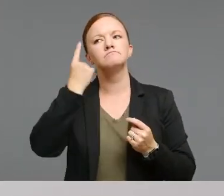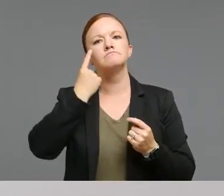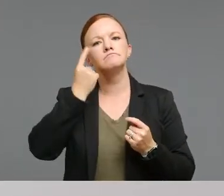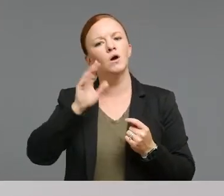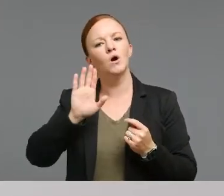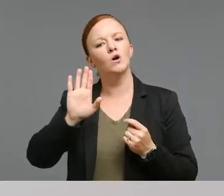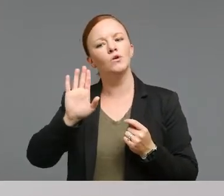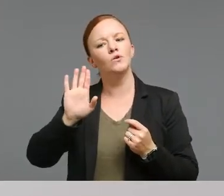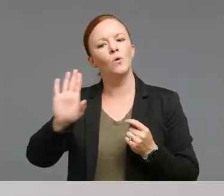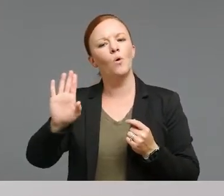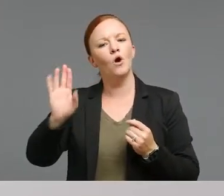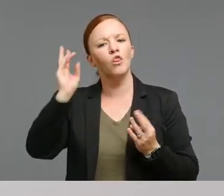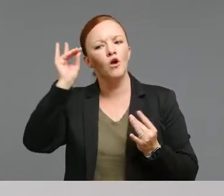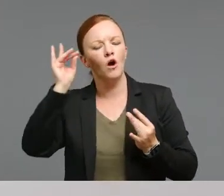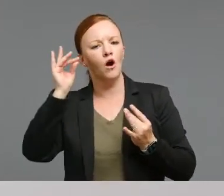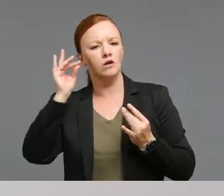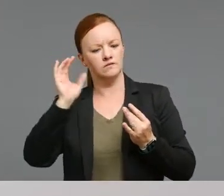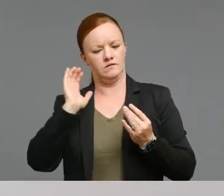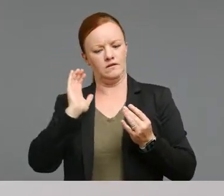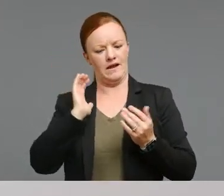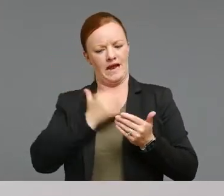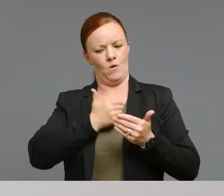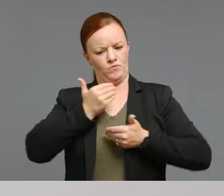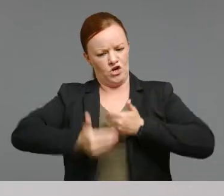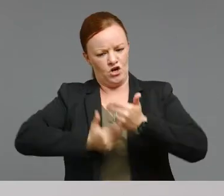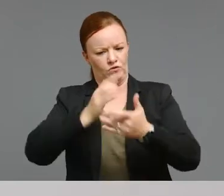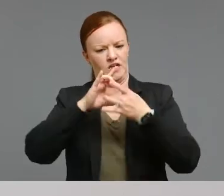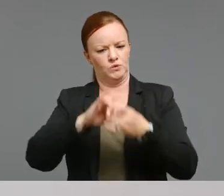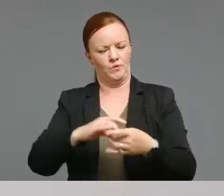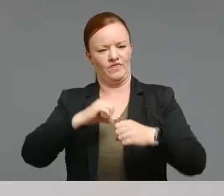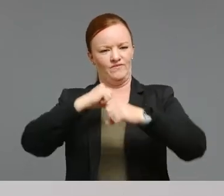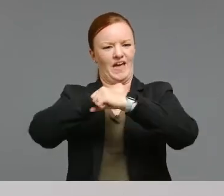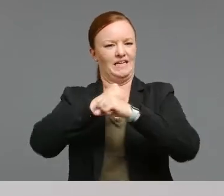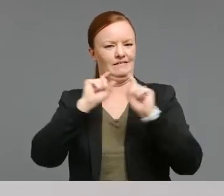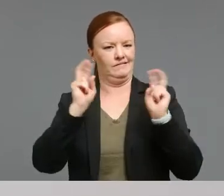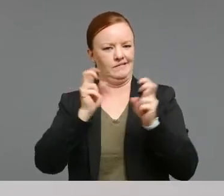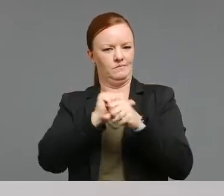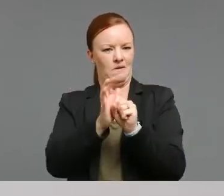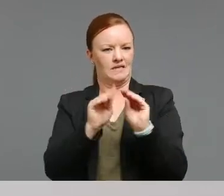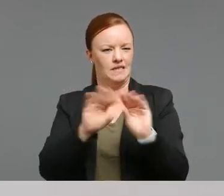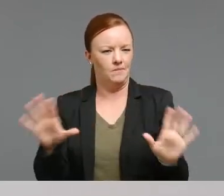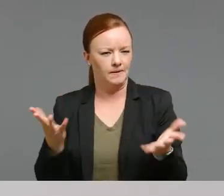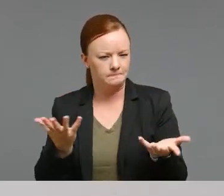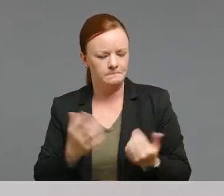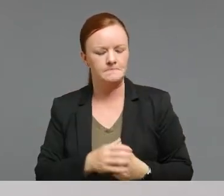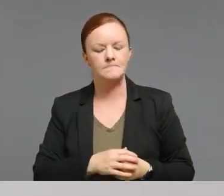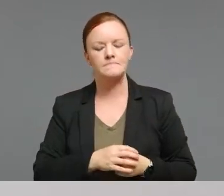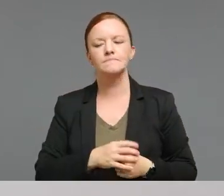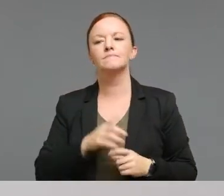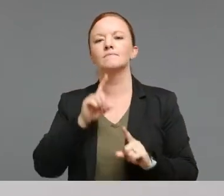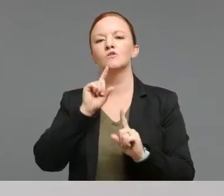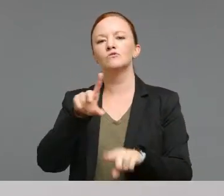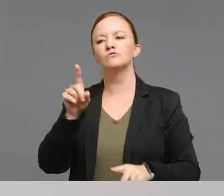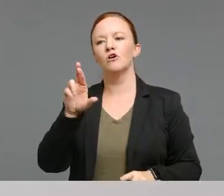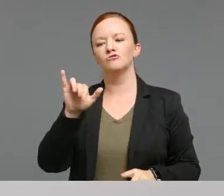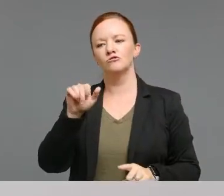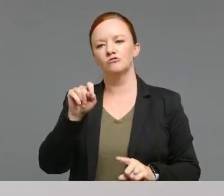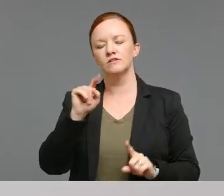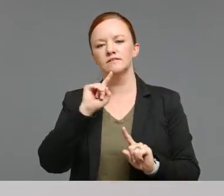we are in fighting this pandemic right now? So right now,